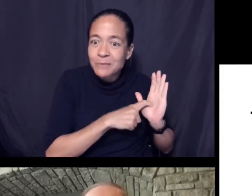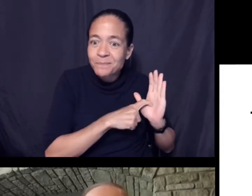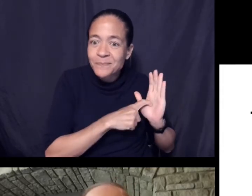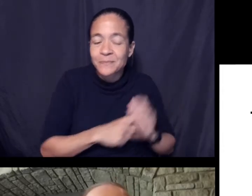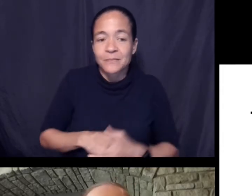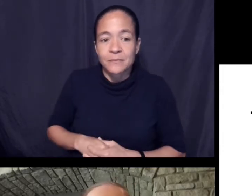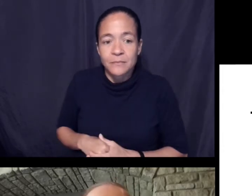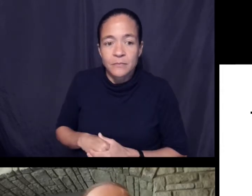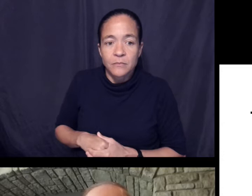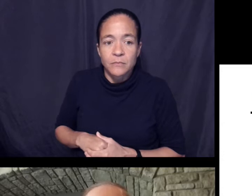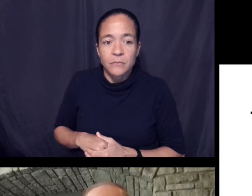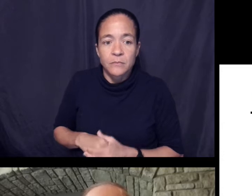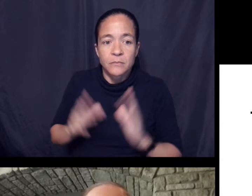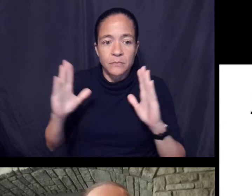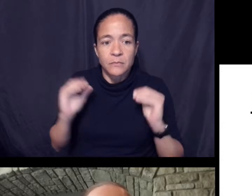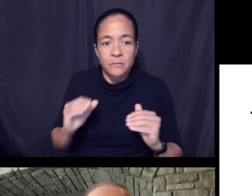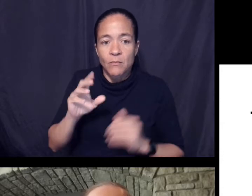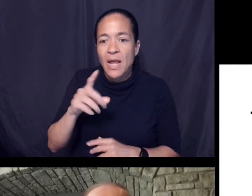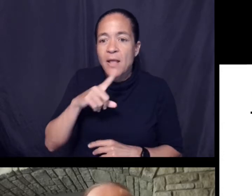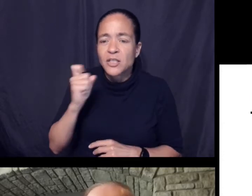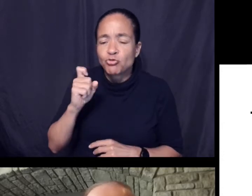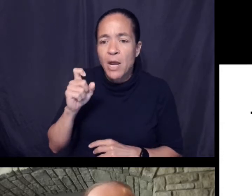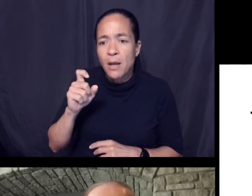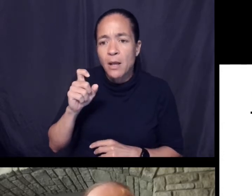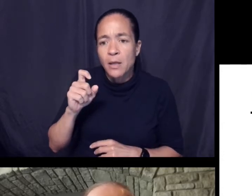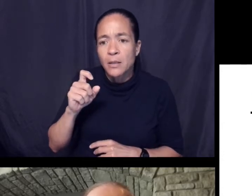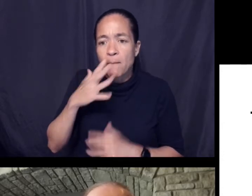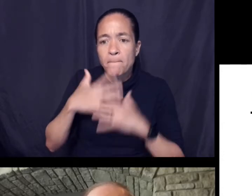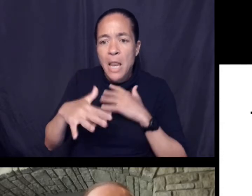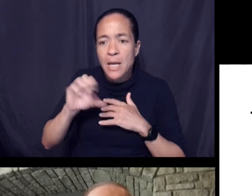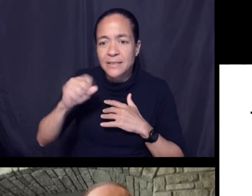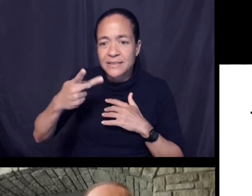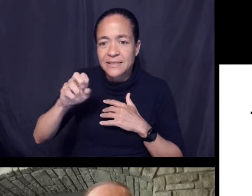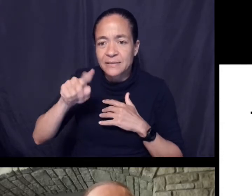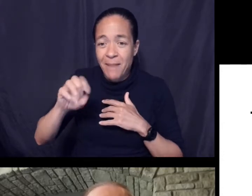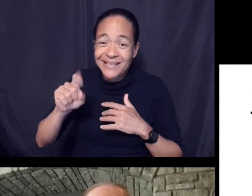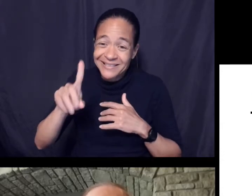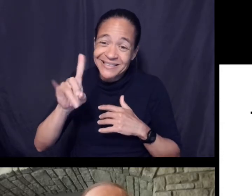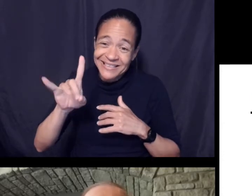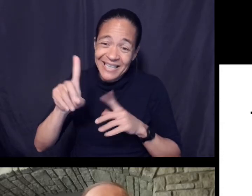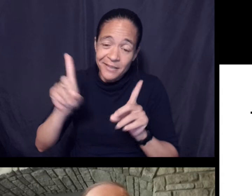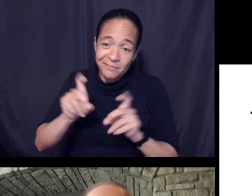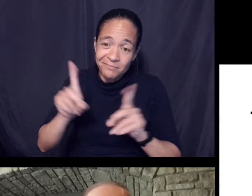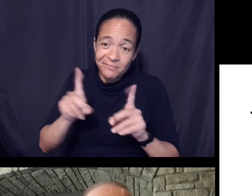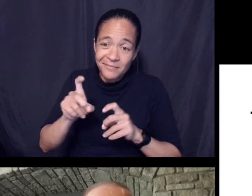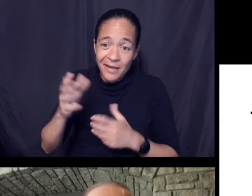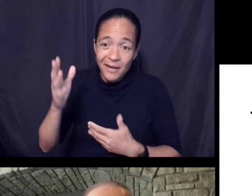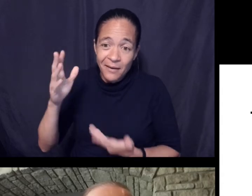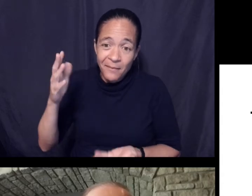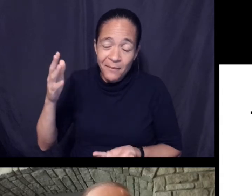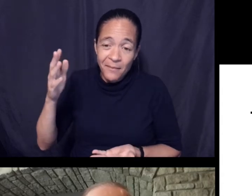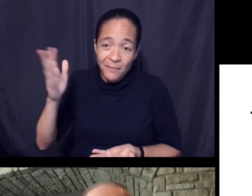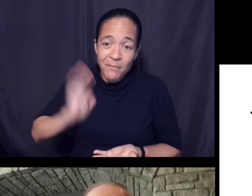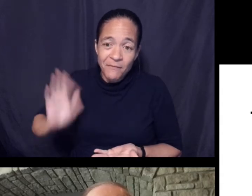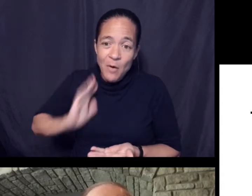blood spots? Well, as you may well be aware, that's been tried in the past, but it has low sensitivity,